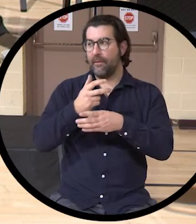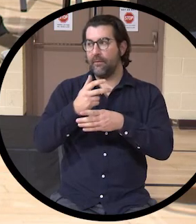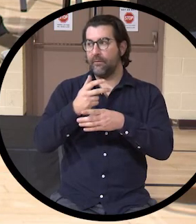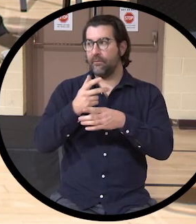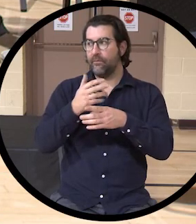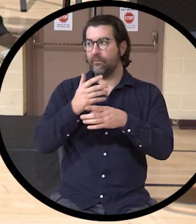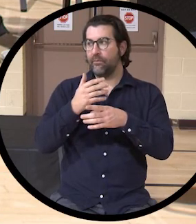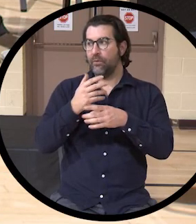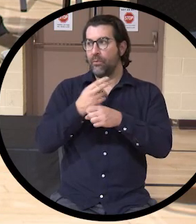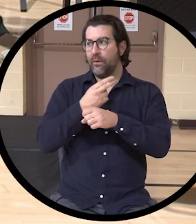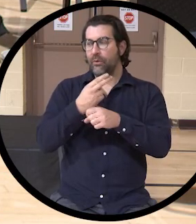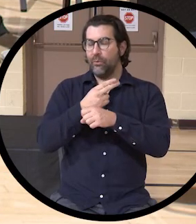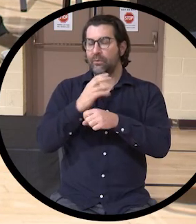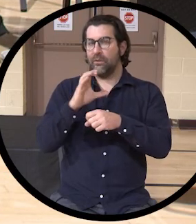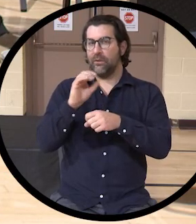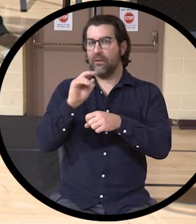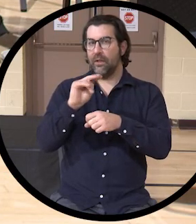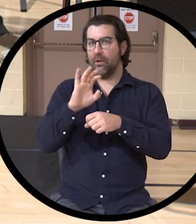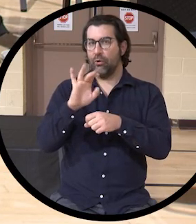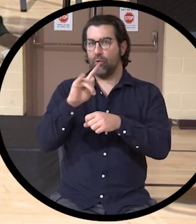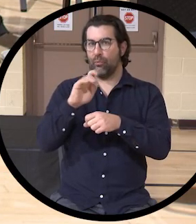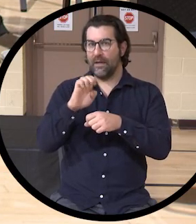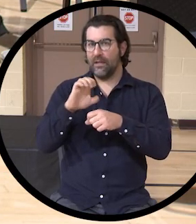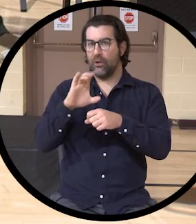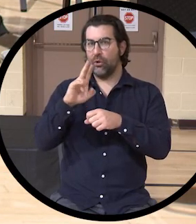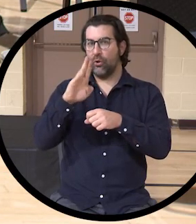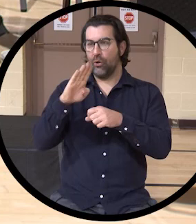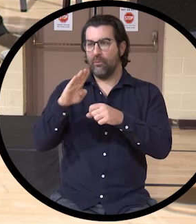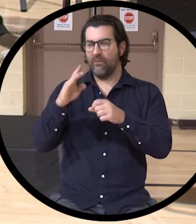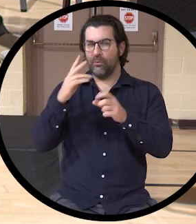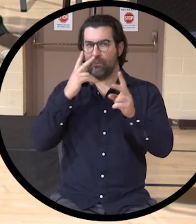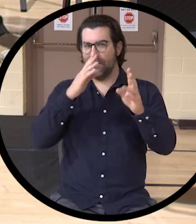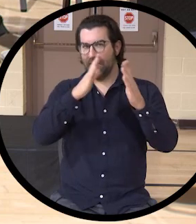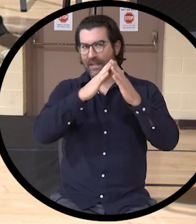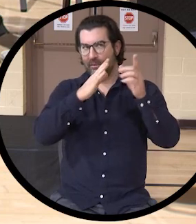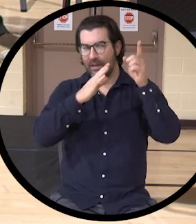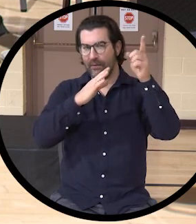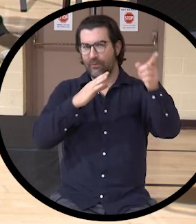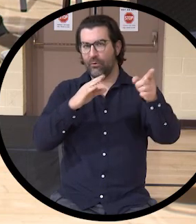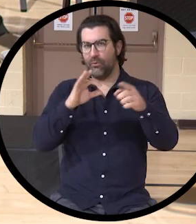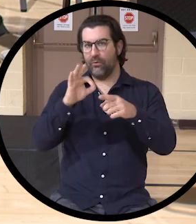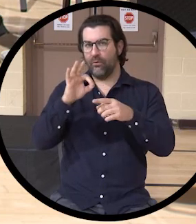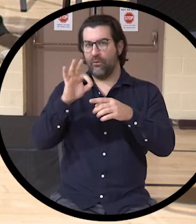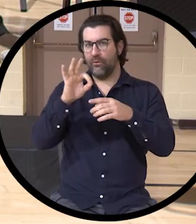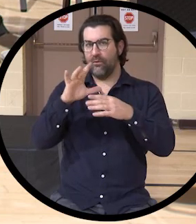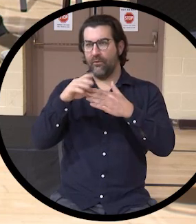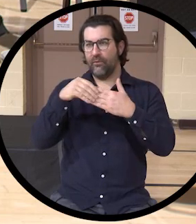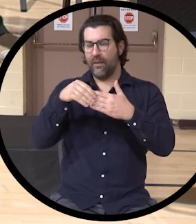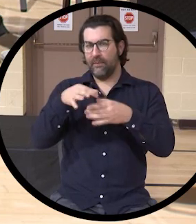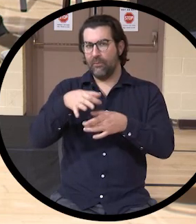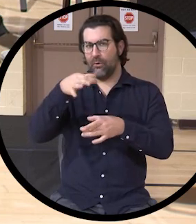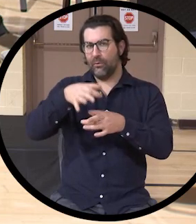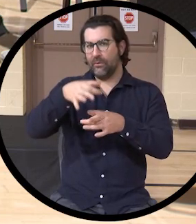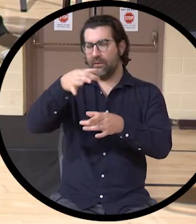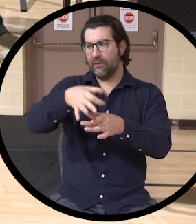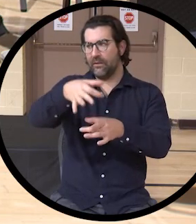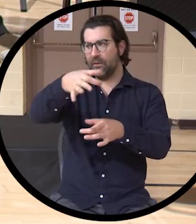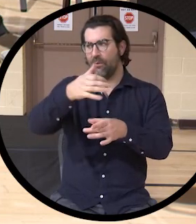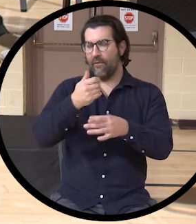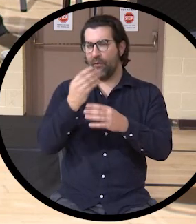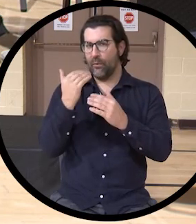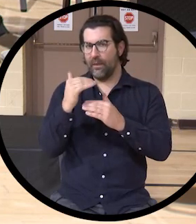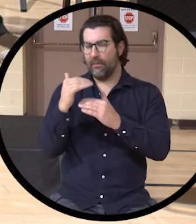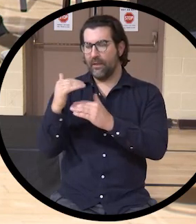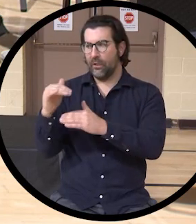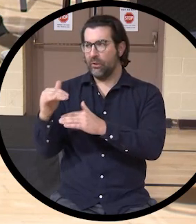like the concrete curbs you see downtown or flex posts, just because of the constraints in the curb to curb width. Similarly,